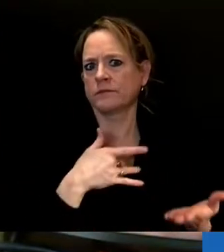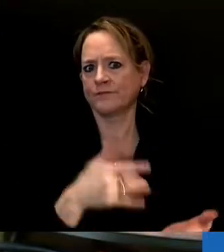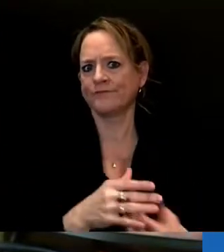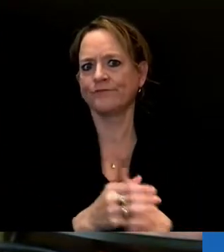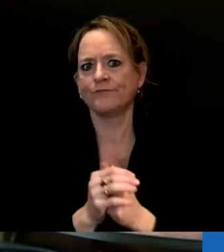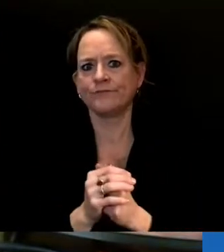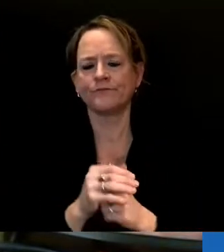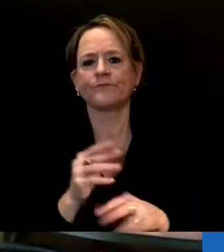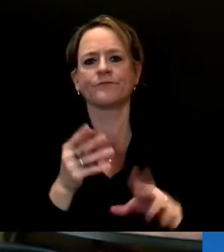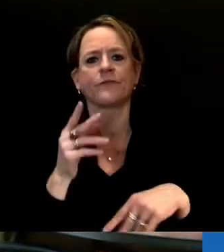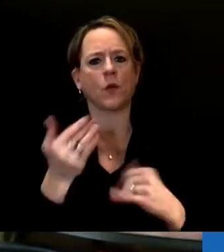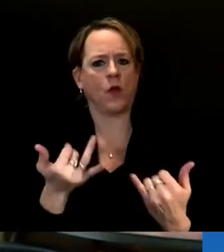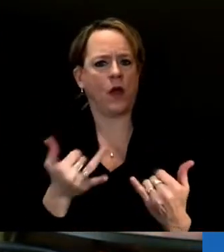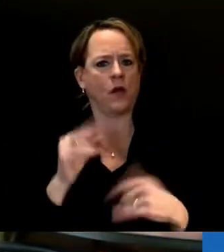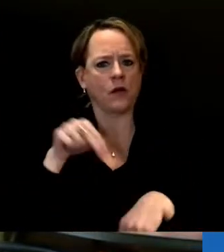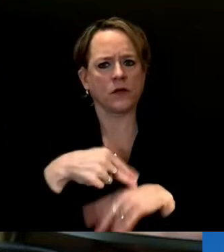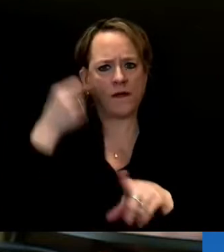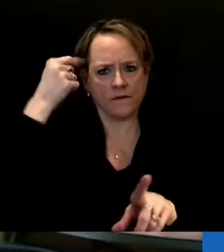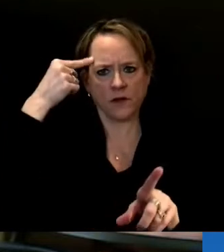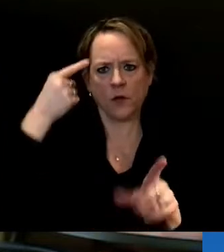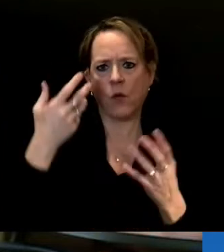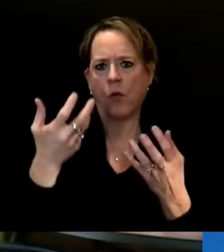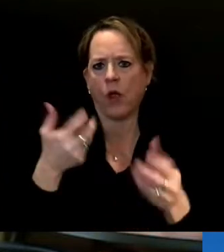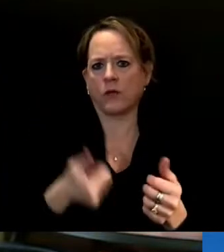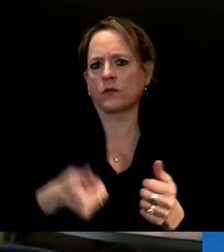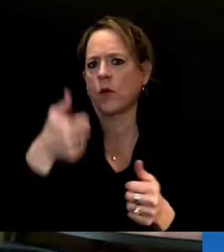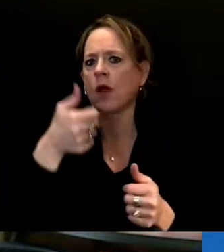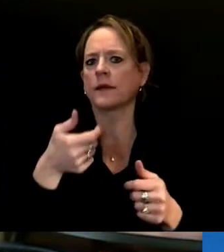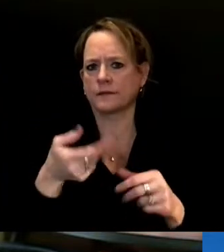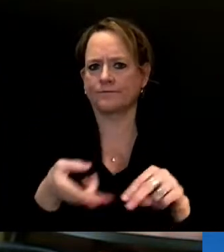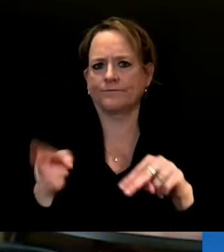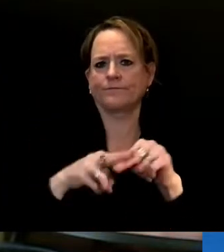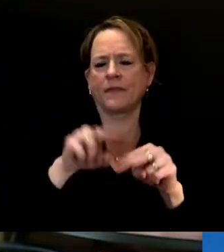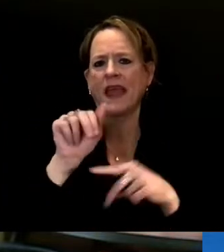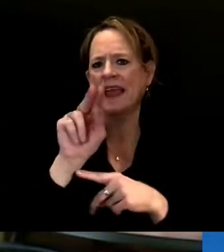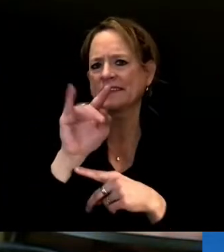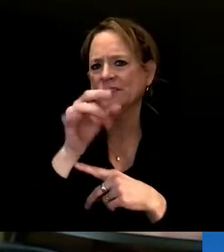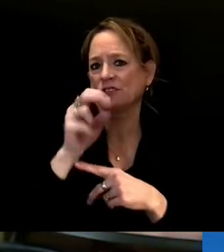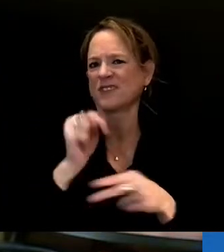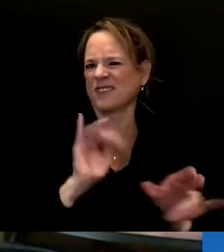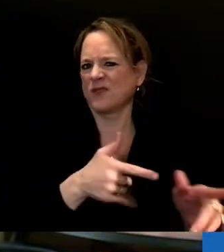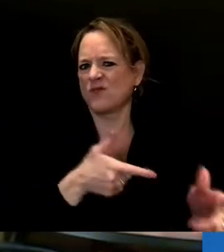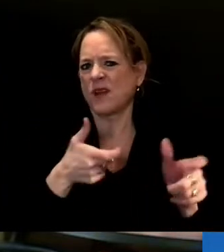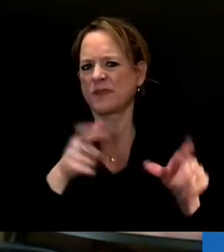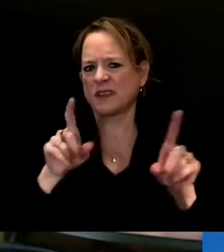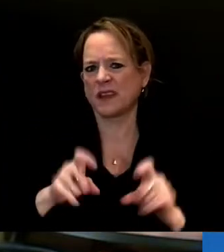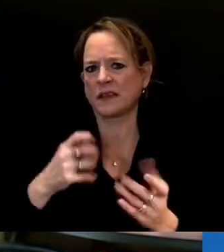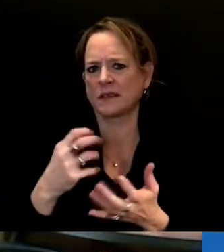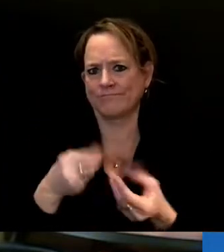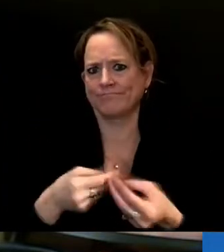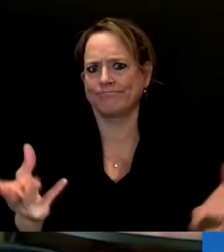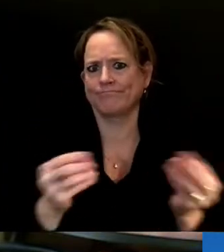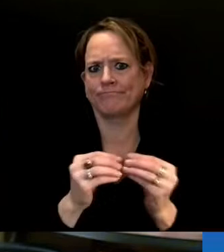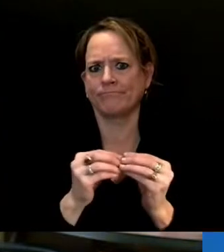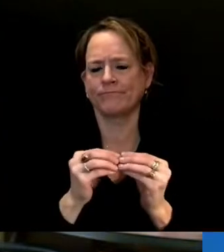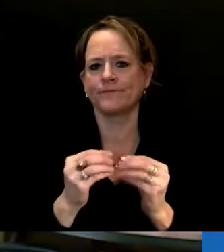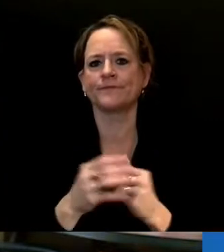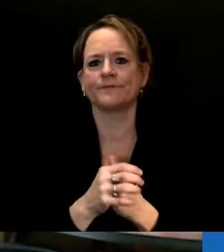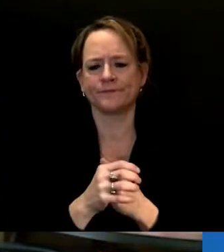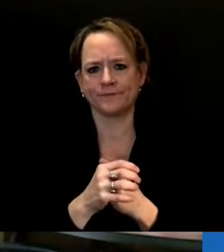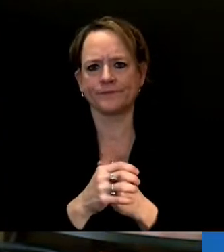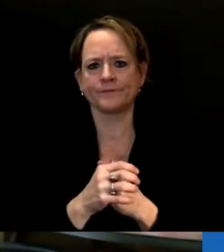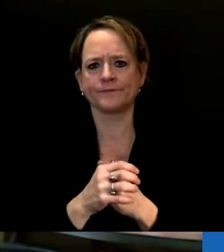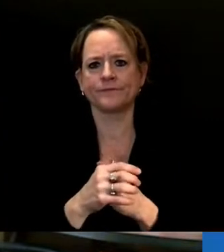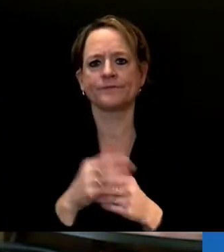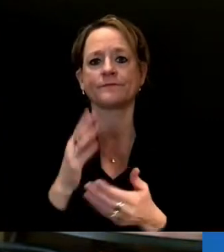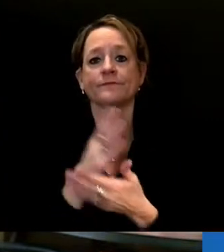very good news yesterday that the expiration date on some Binax tests was extended by 3 months, so that's